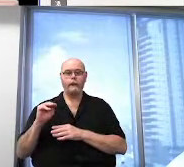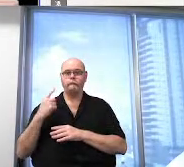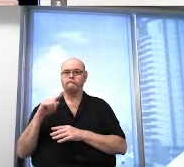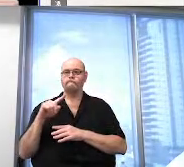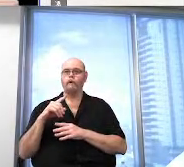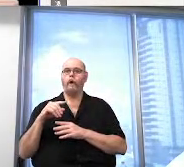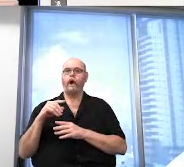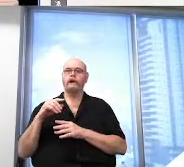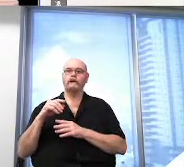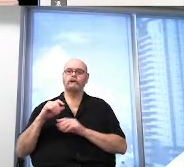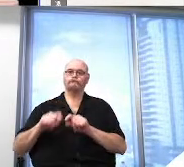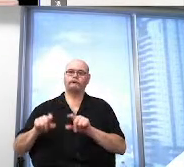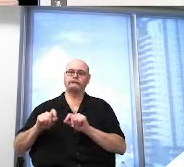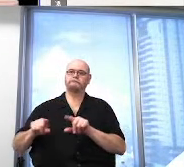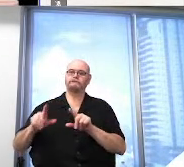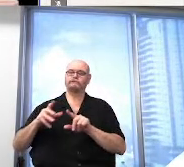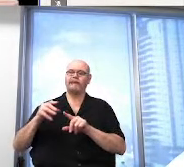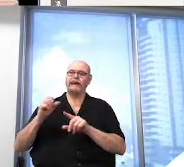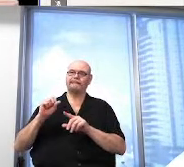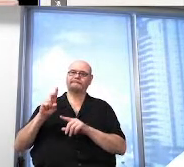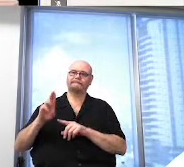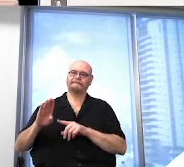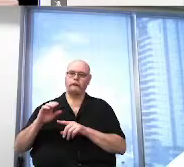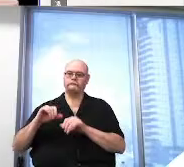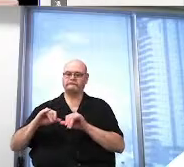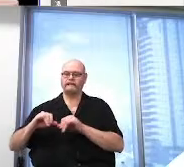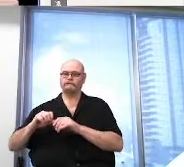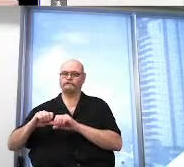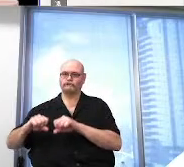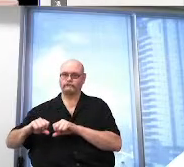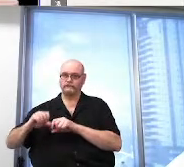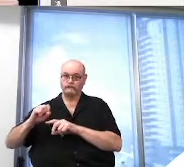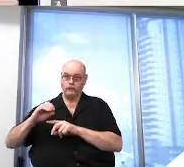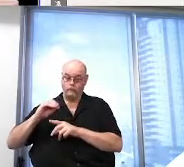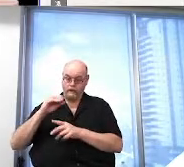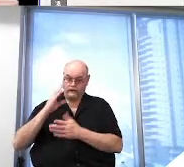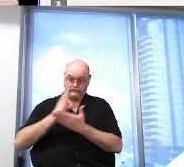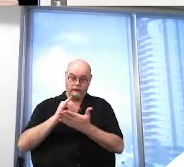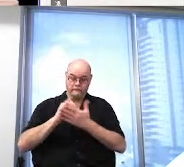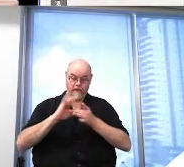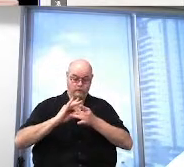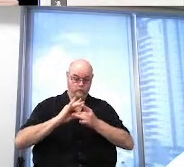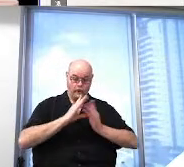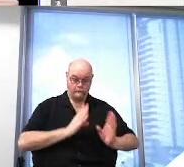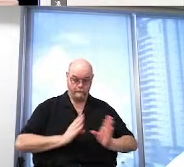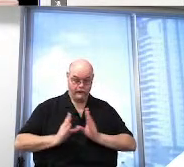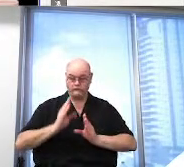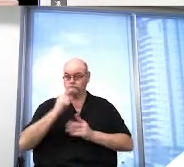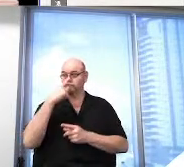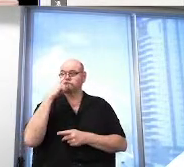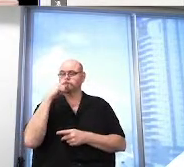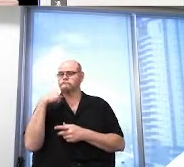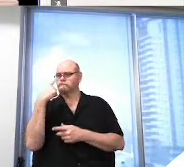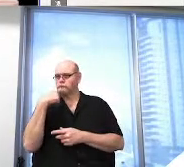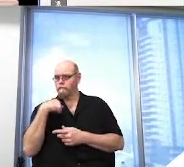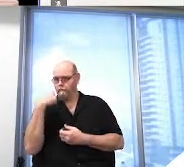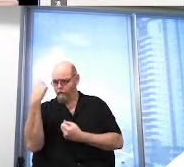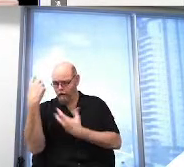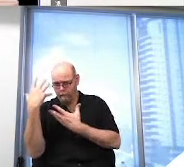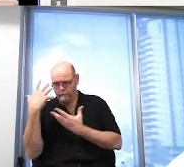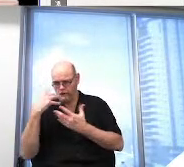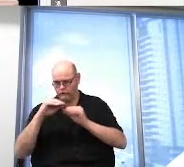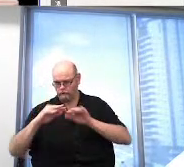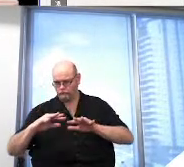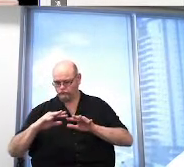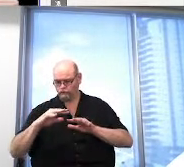funds more to the transmission and substation. So we stopped doing the coordinated planned outages. I'm just asking you, can you tell me how many you've